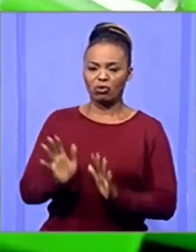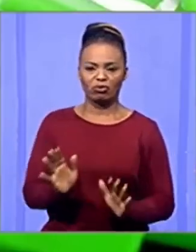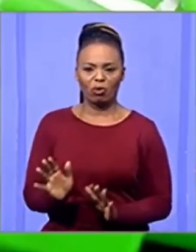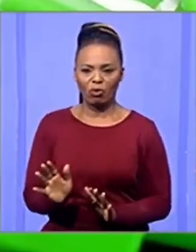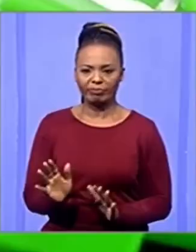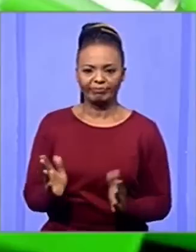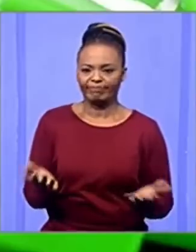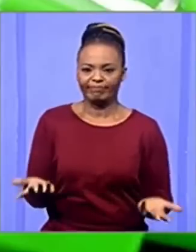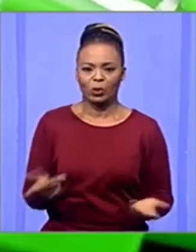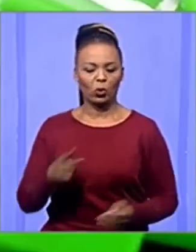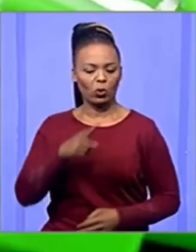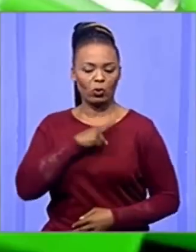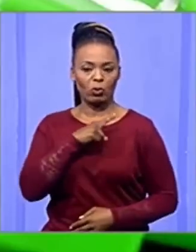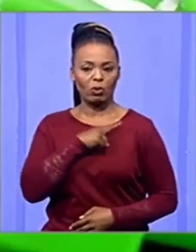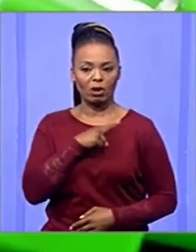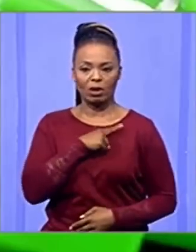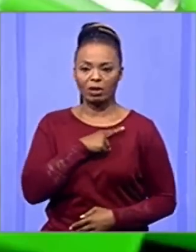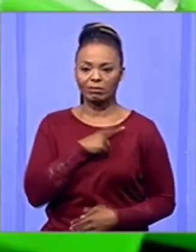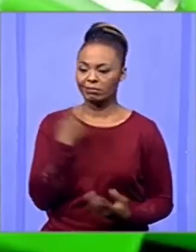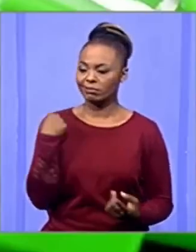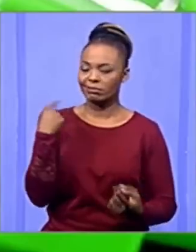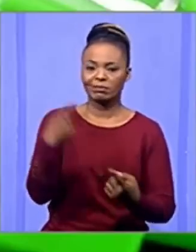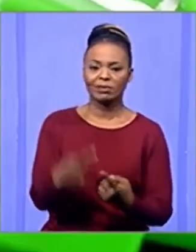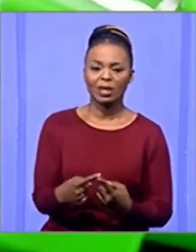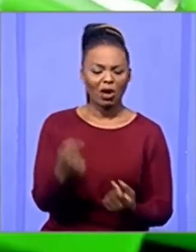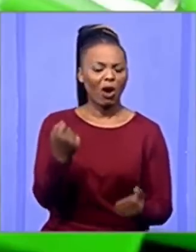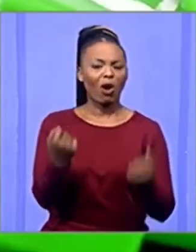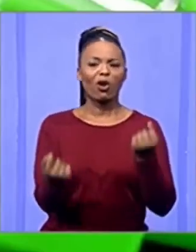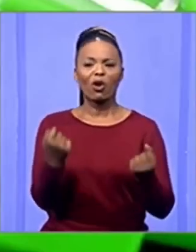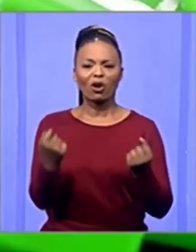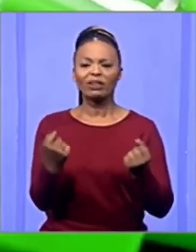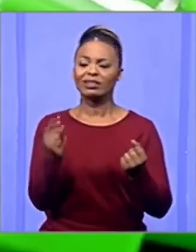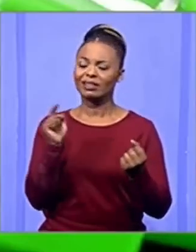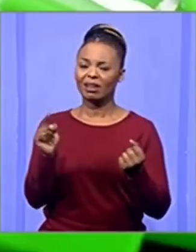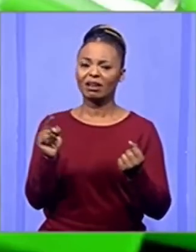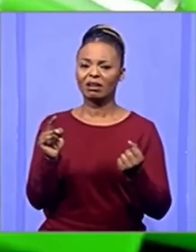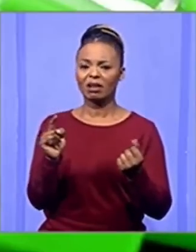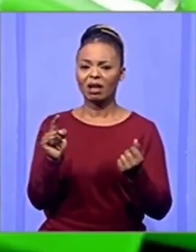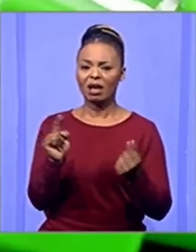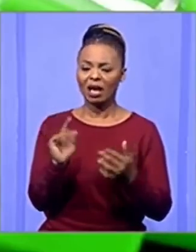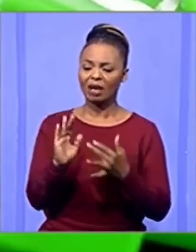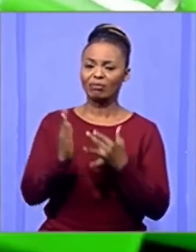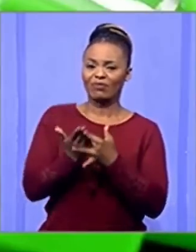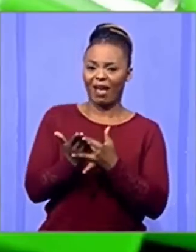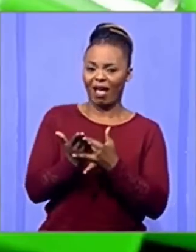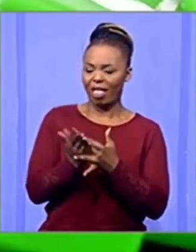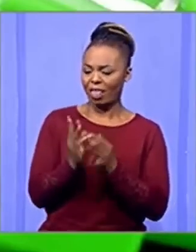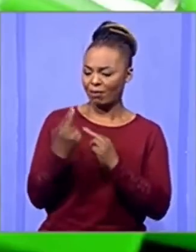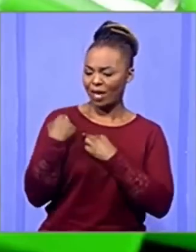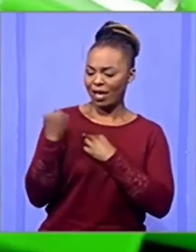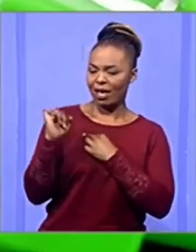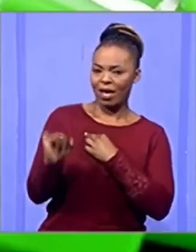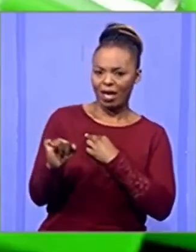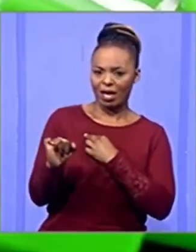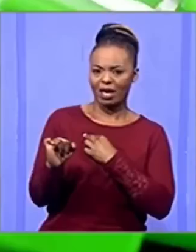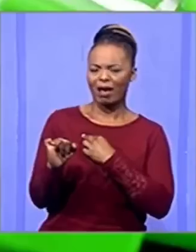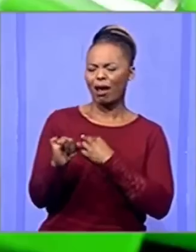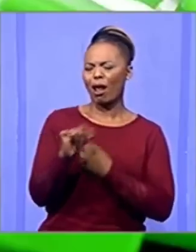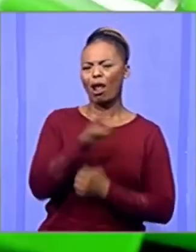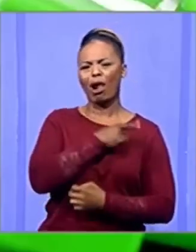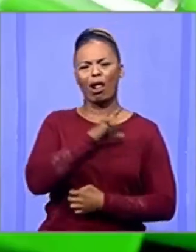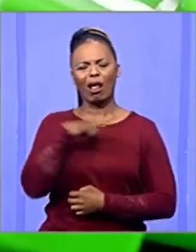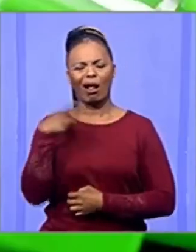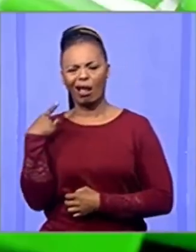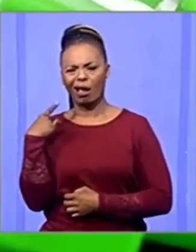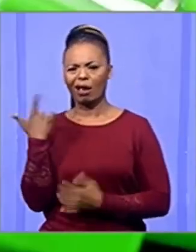ha o thola o sheba dinyewe tse bile hore o ne a di tshwara ke dinyewe tse le go di telele tse le go di